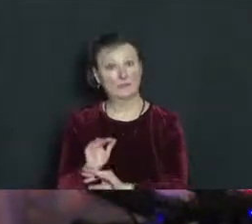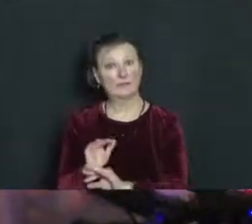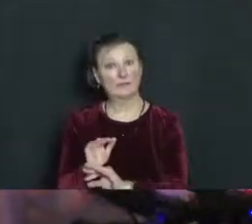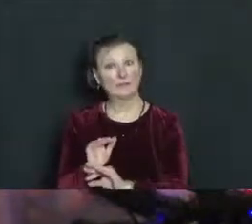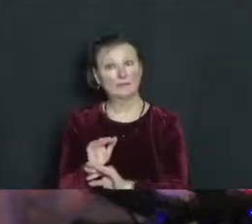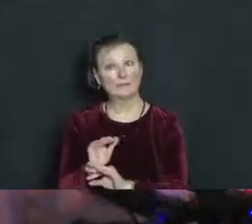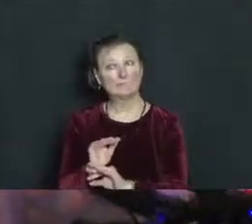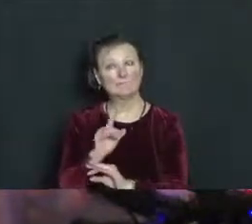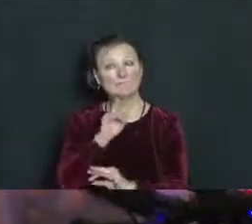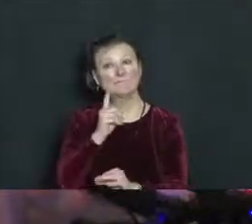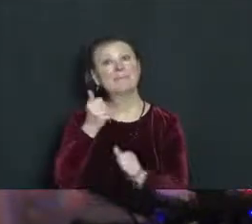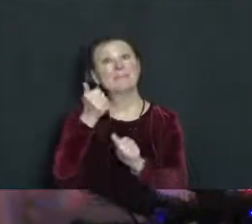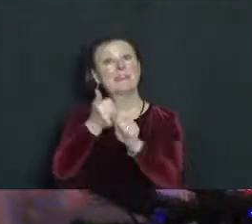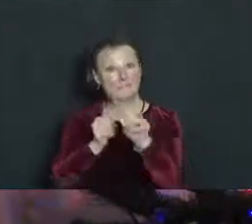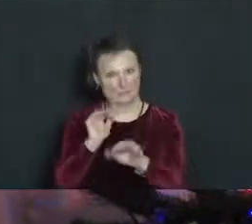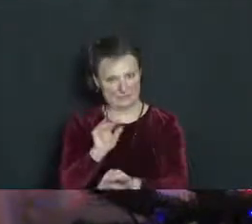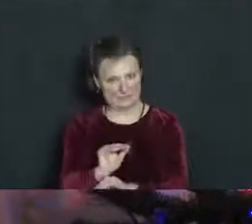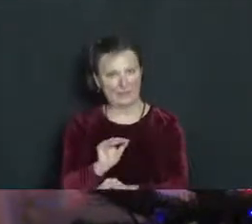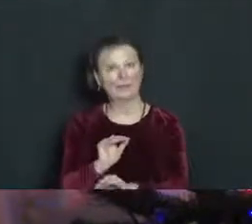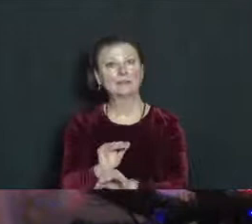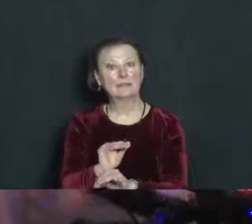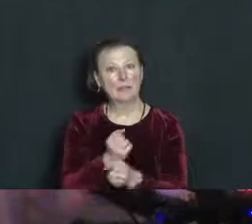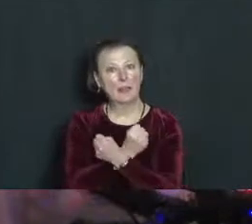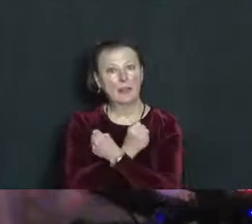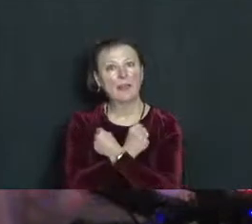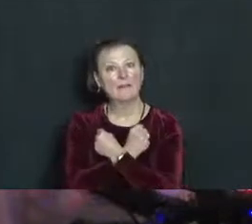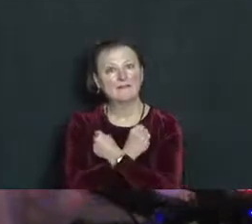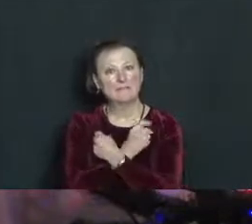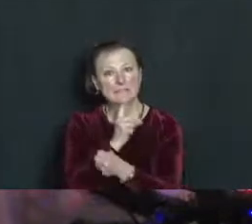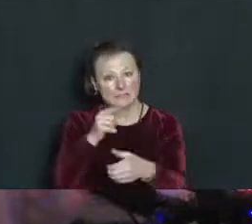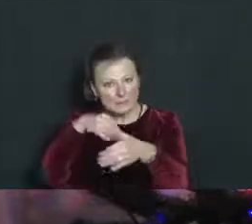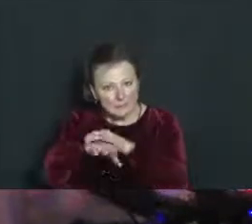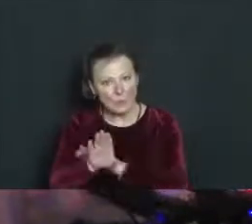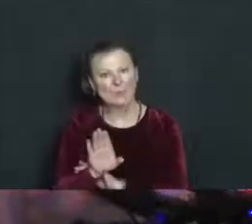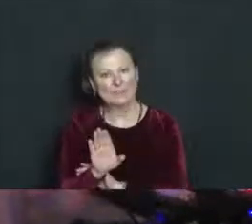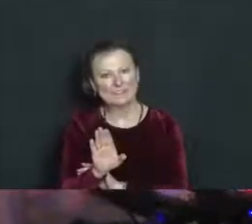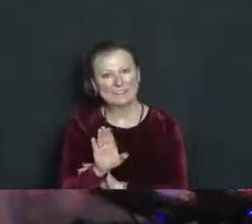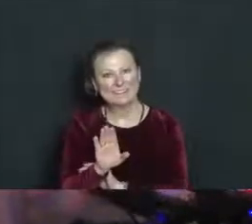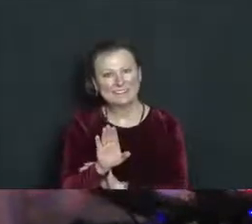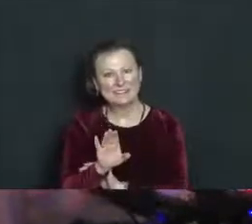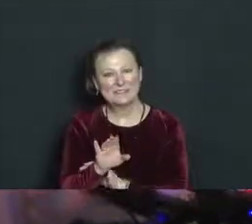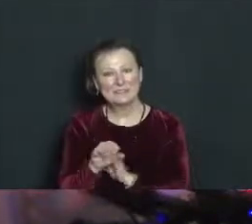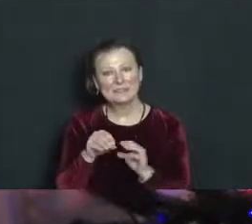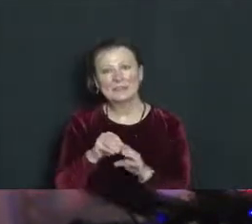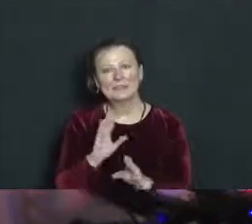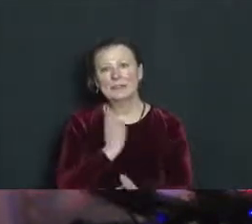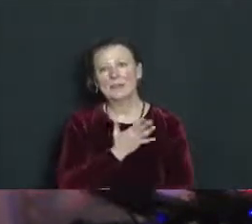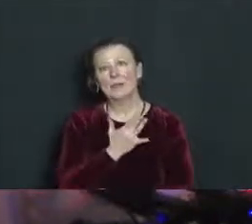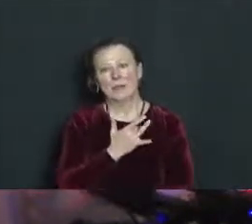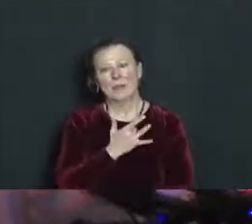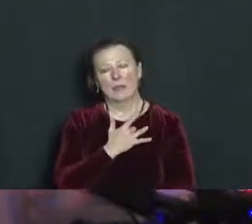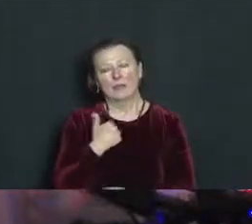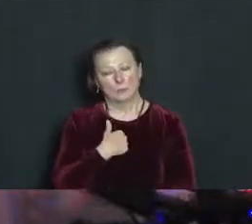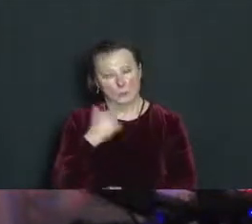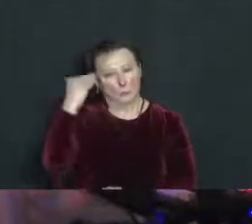and every night, love is born. In our hearts, may we know this to be